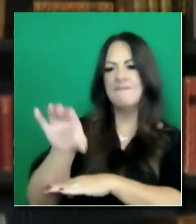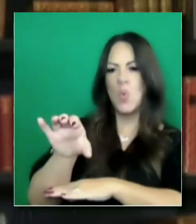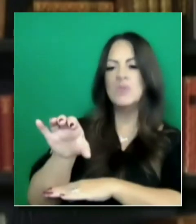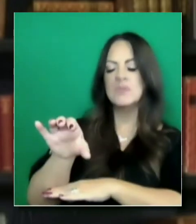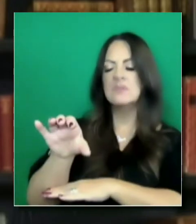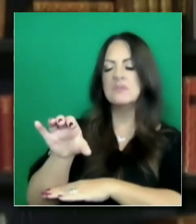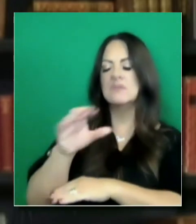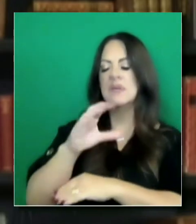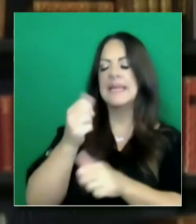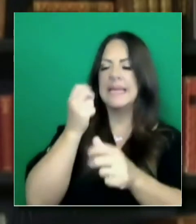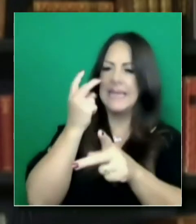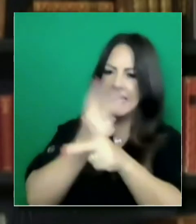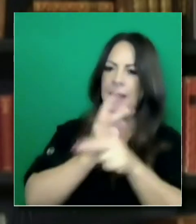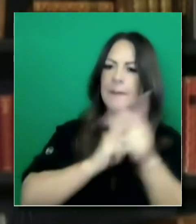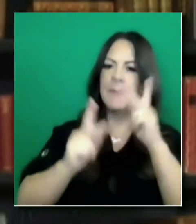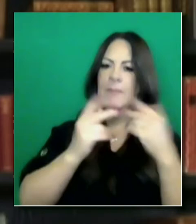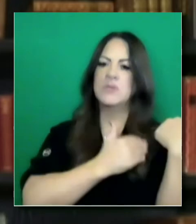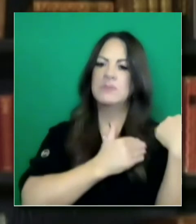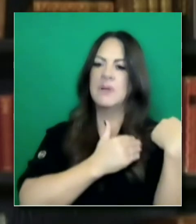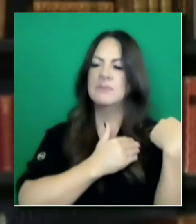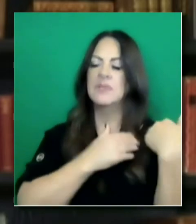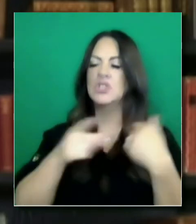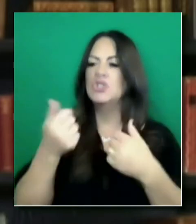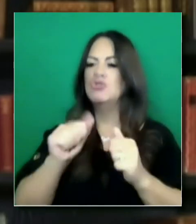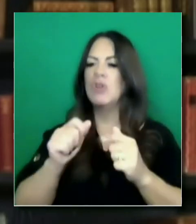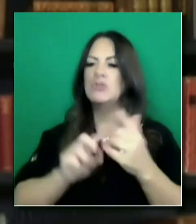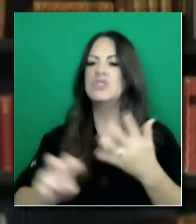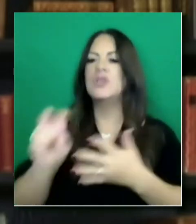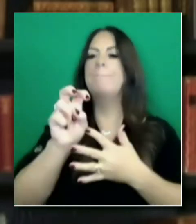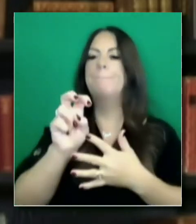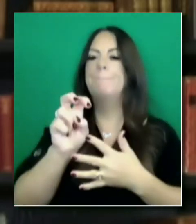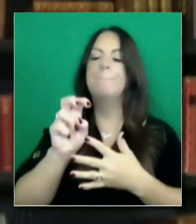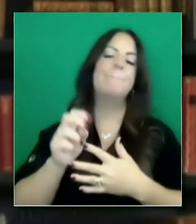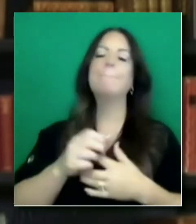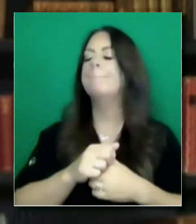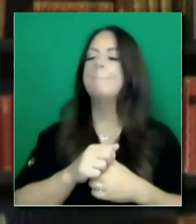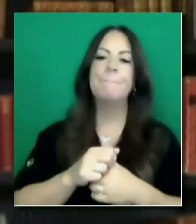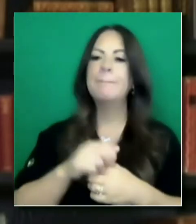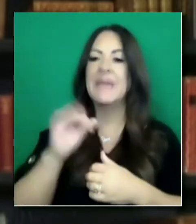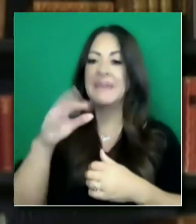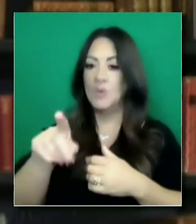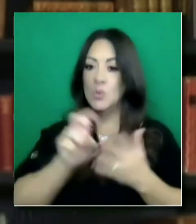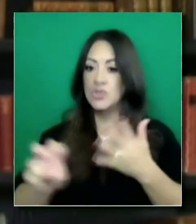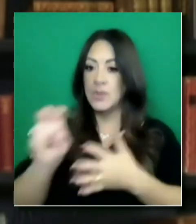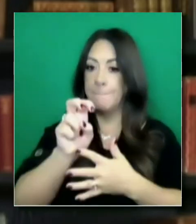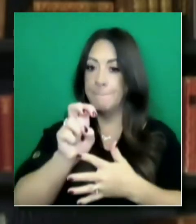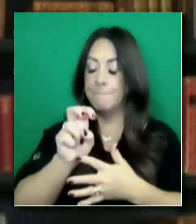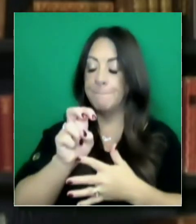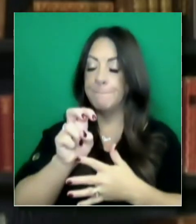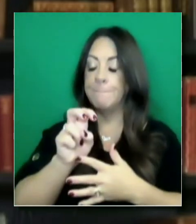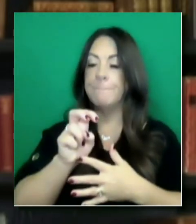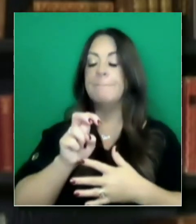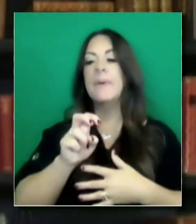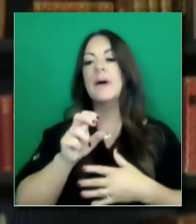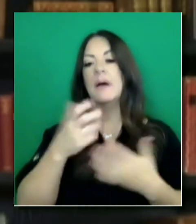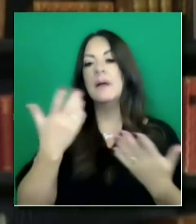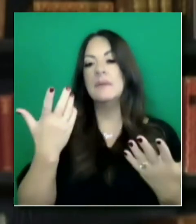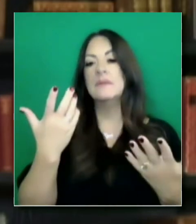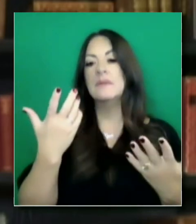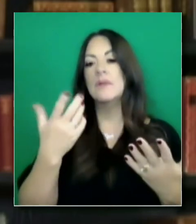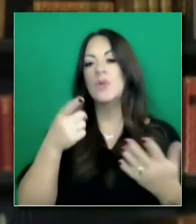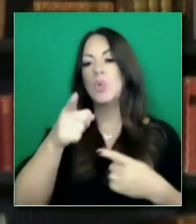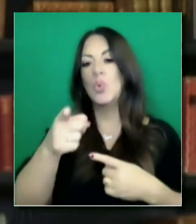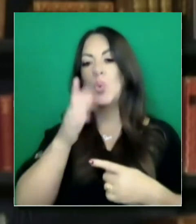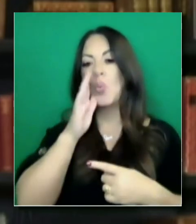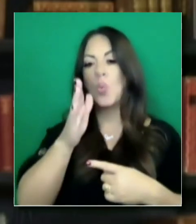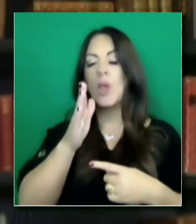hold folks accountable that skip the line. I just want to make this crystal clear. If you skip the line or you intend to skip the line, you will